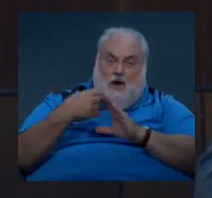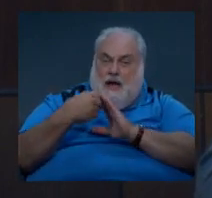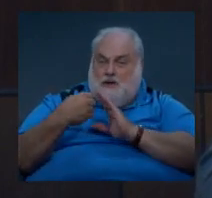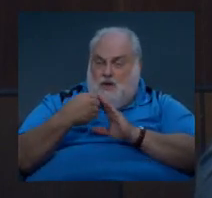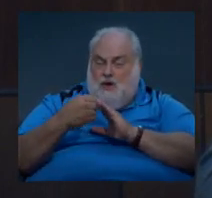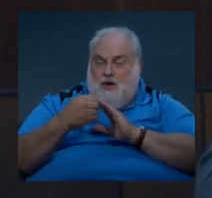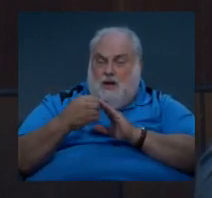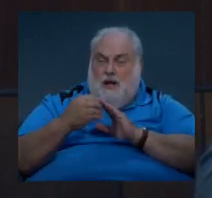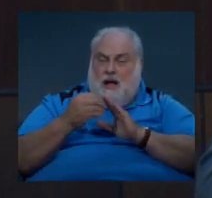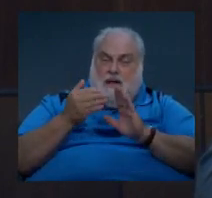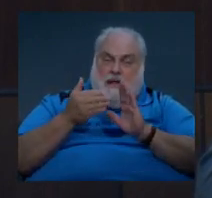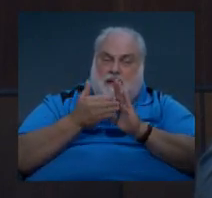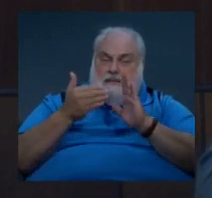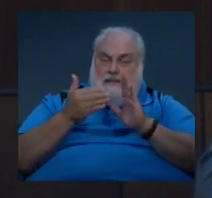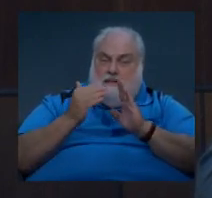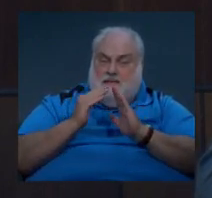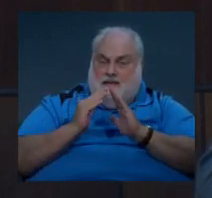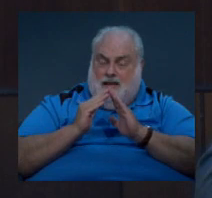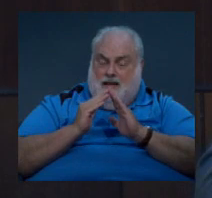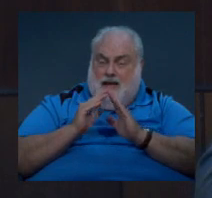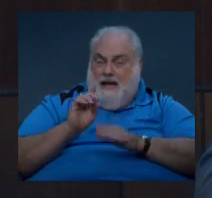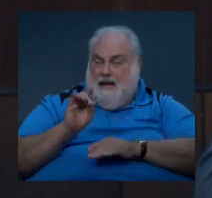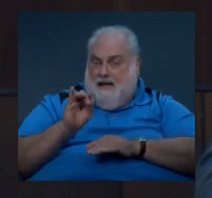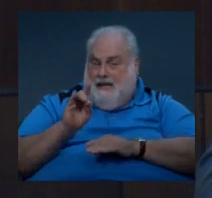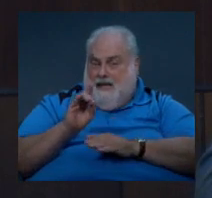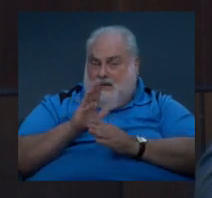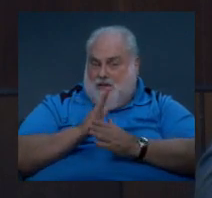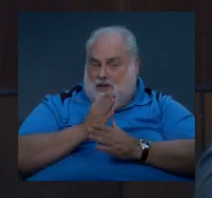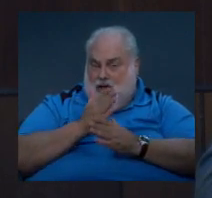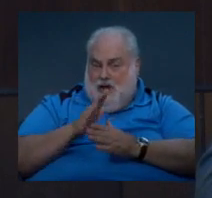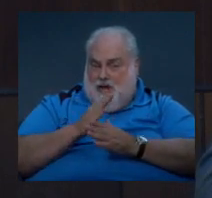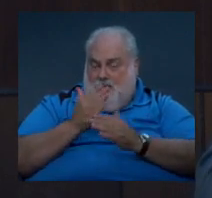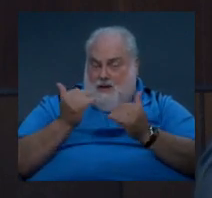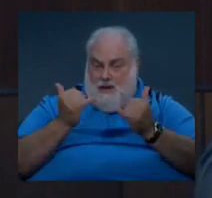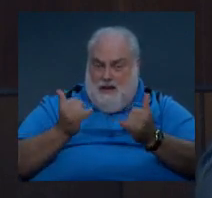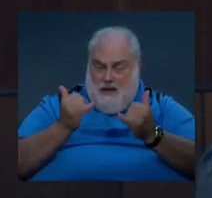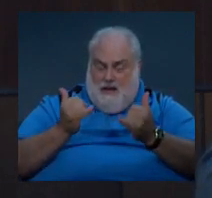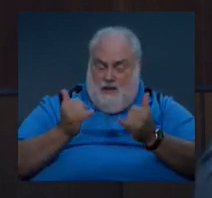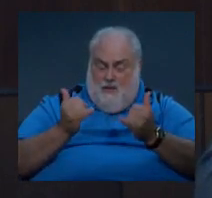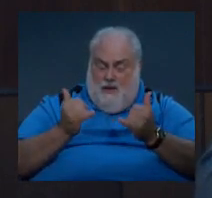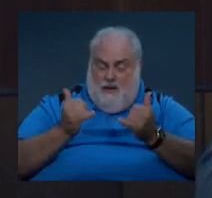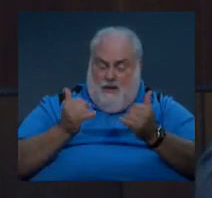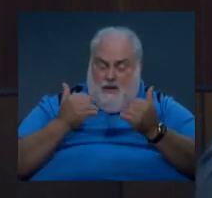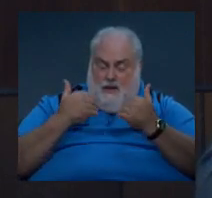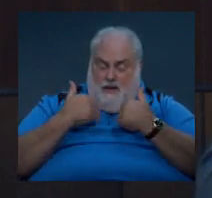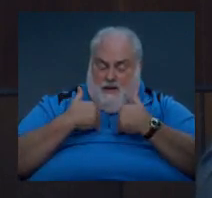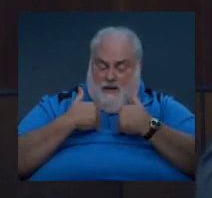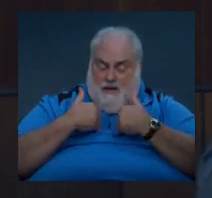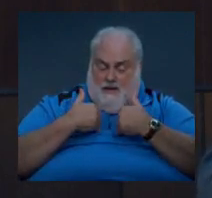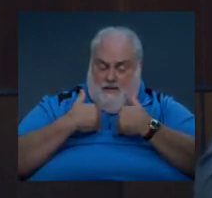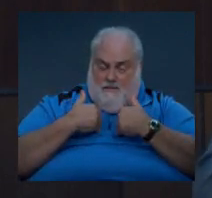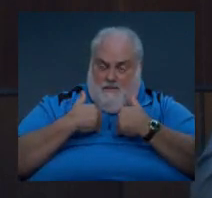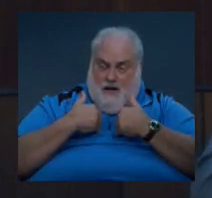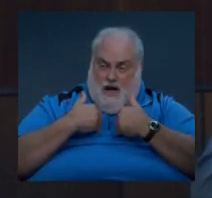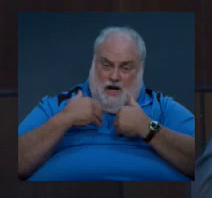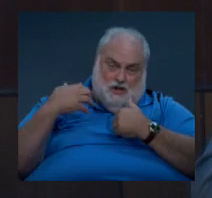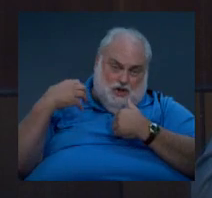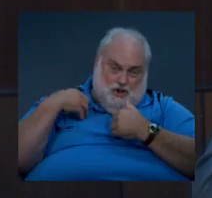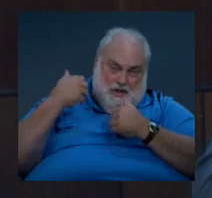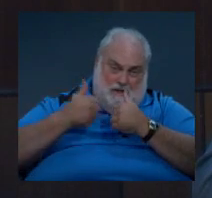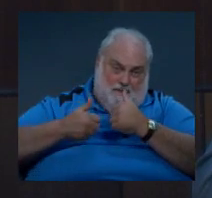externally. I think I did share with you that we are now having our chief financial